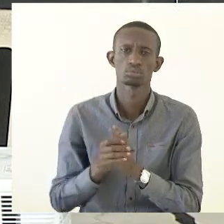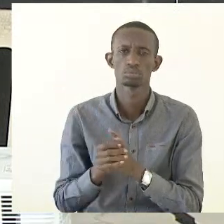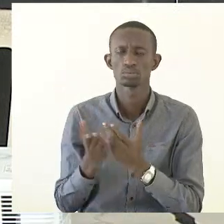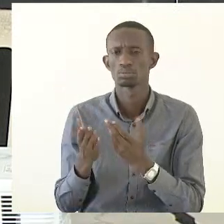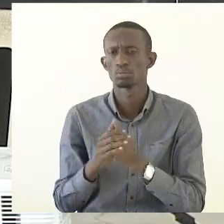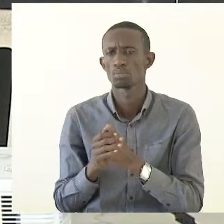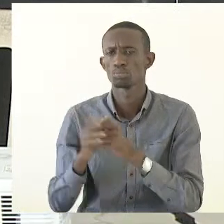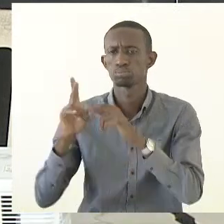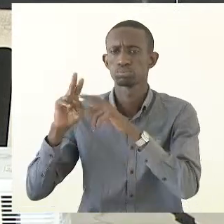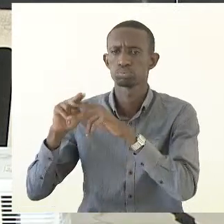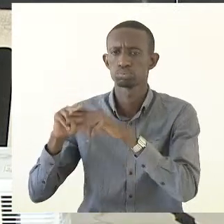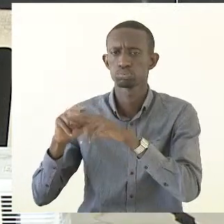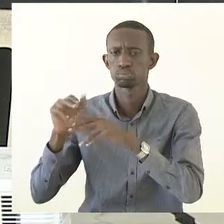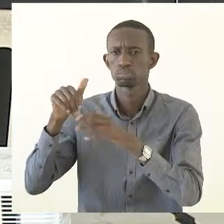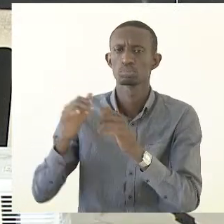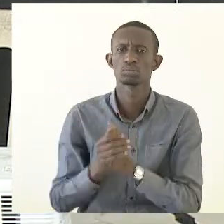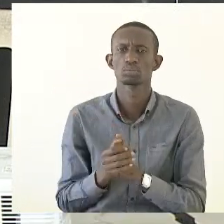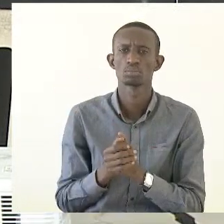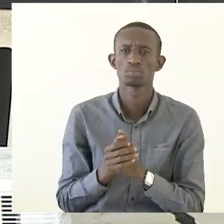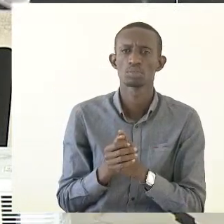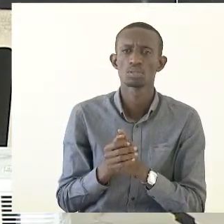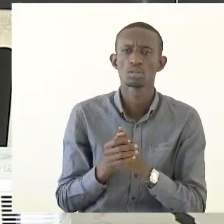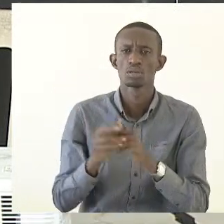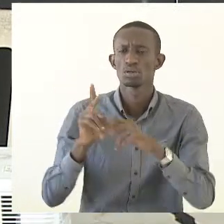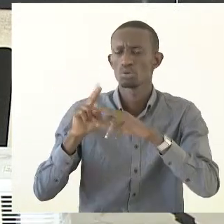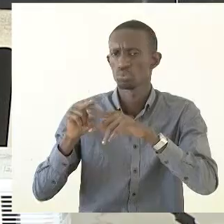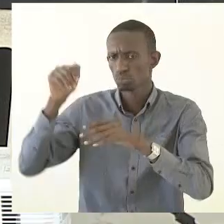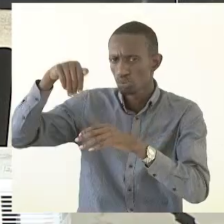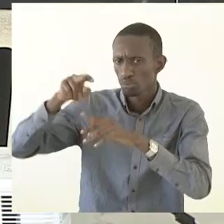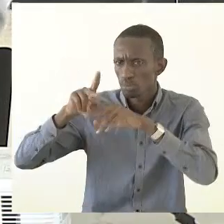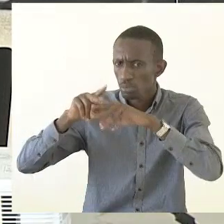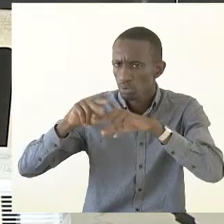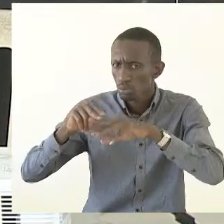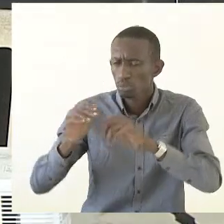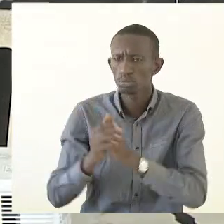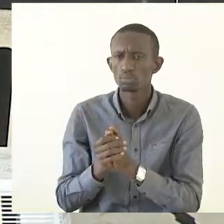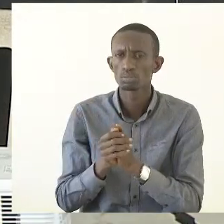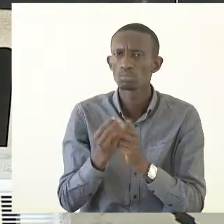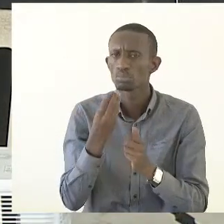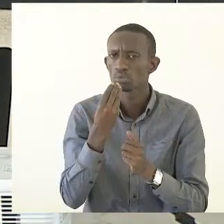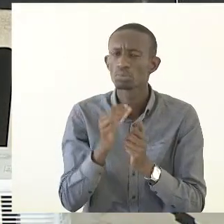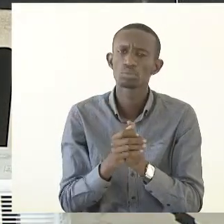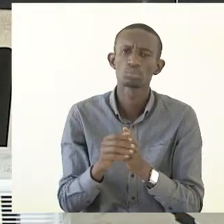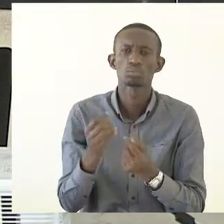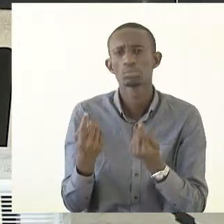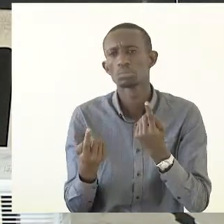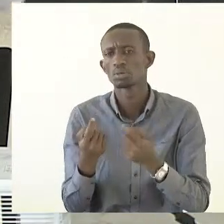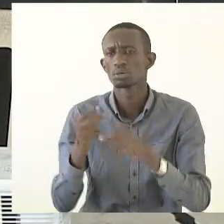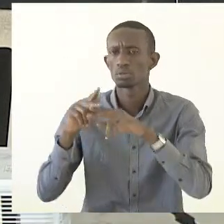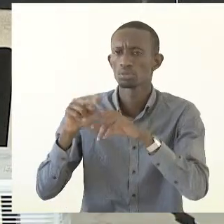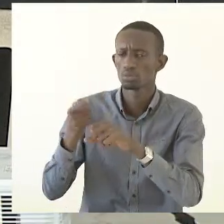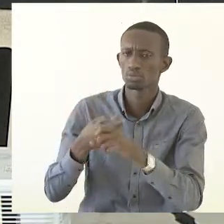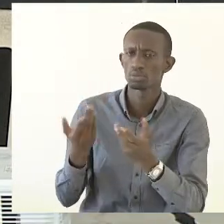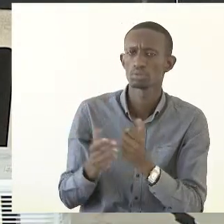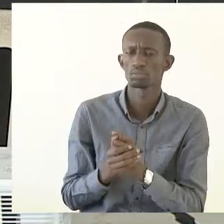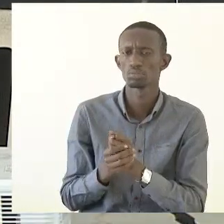That's why we absence of those mineral salts in the food diet, someone suffers from a